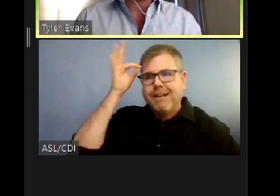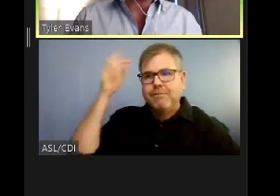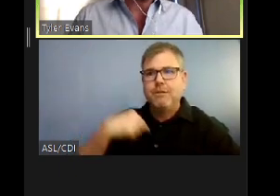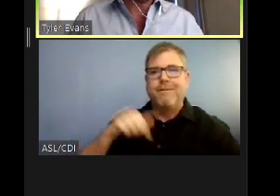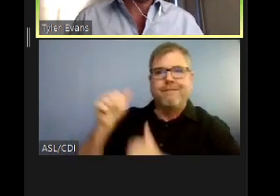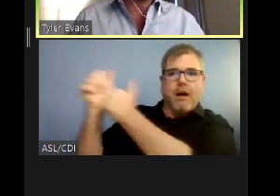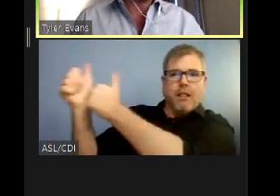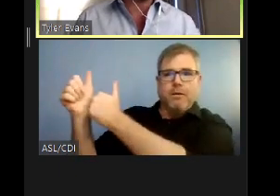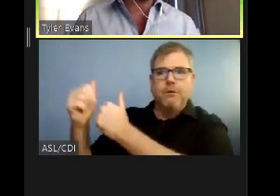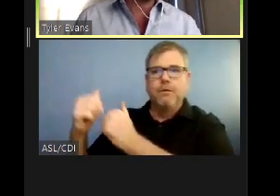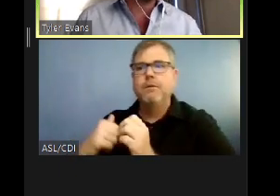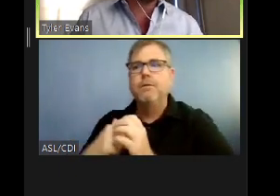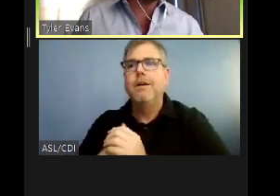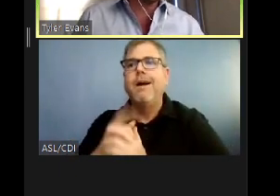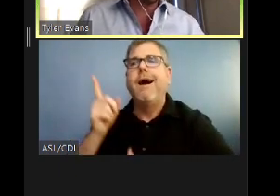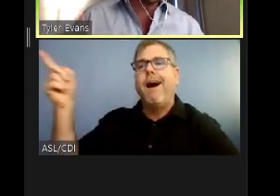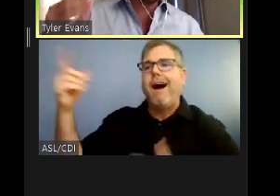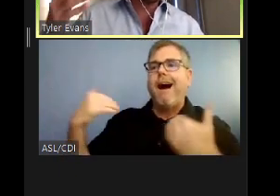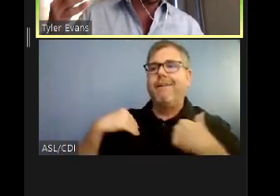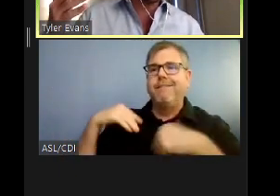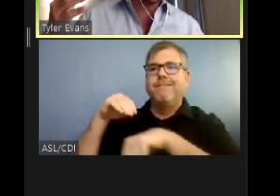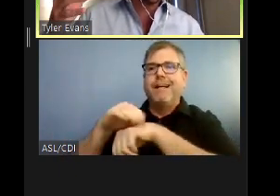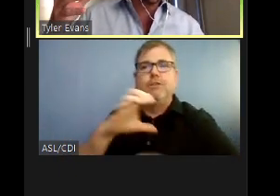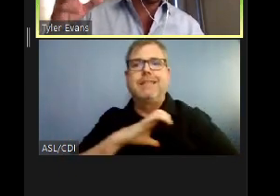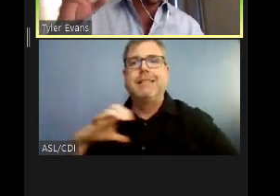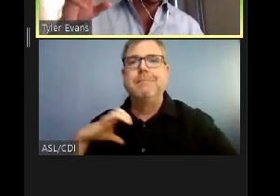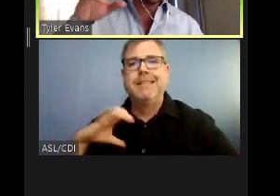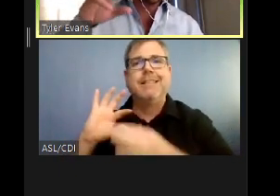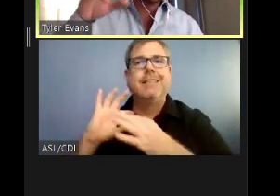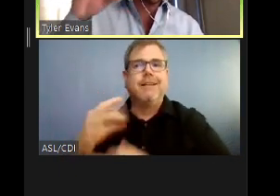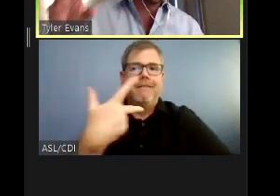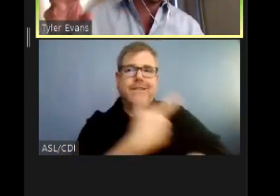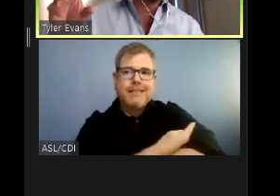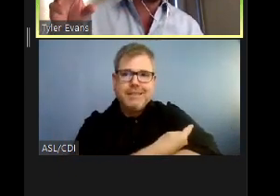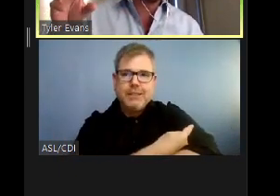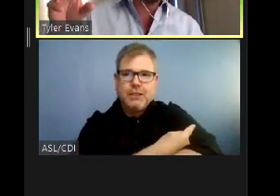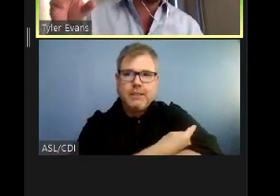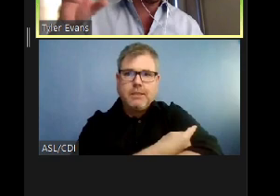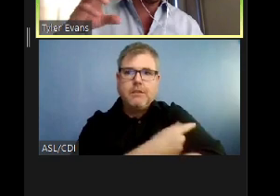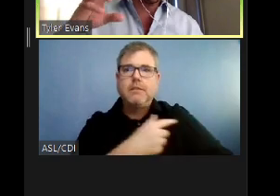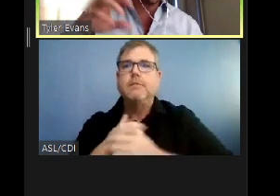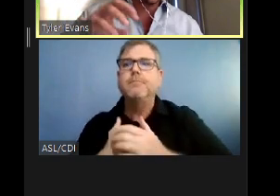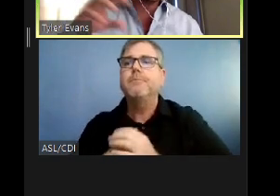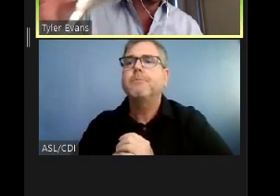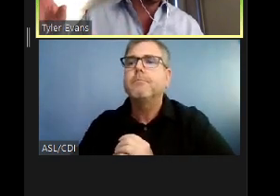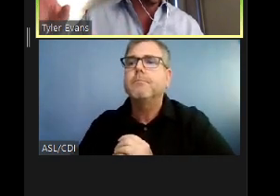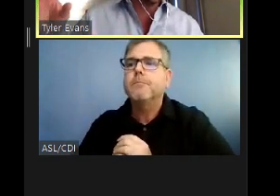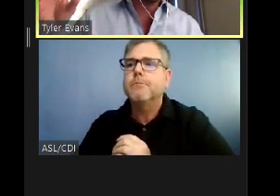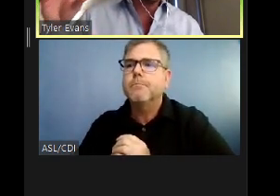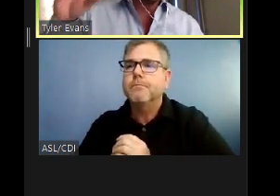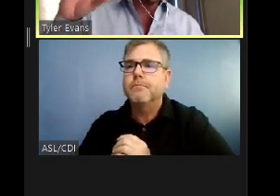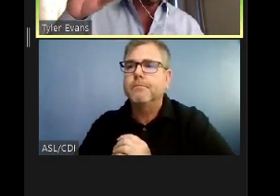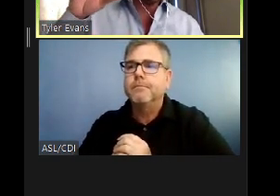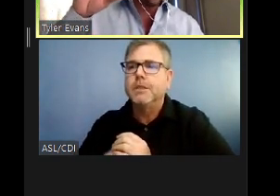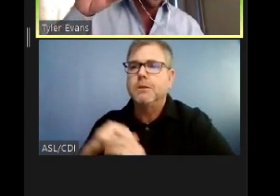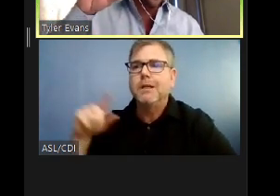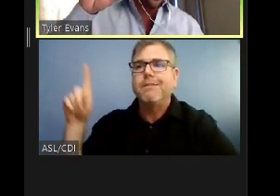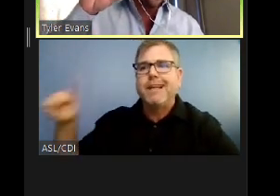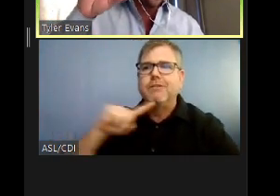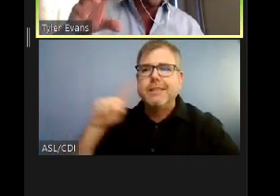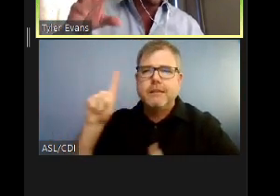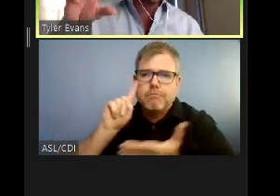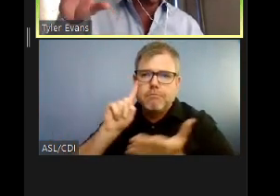Practices. And so they've really kind of looked at the three pillars of vaccine rollout, looking